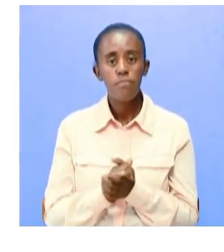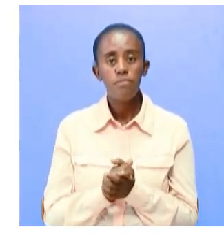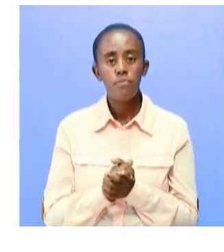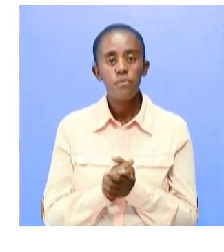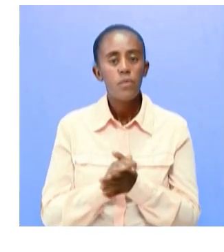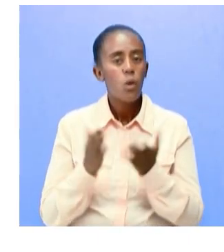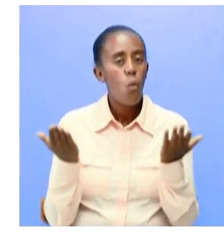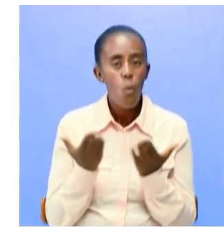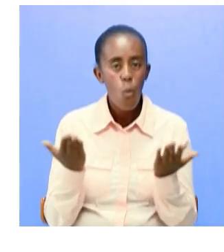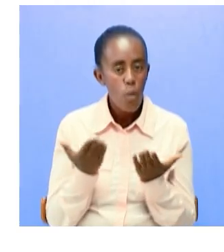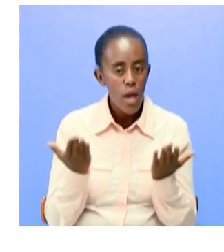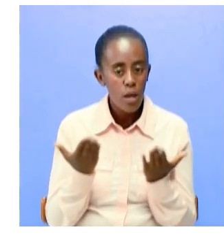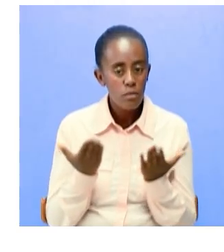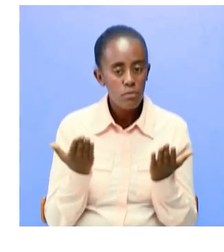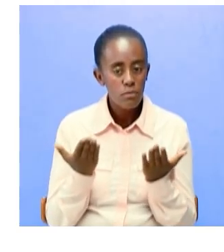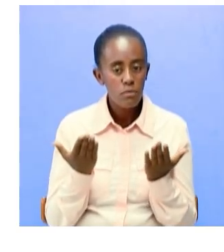where